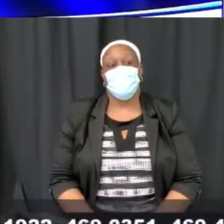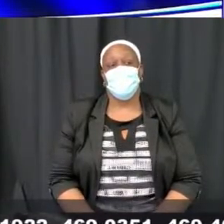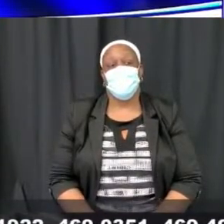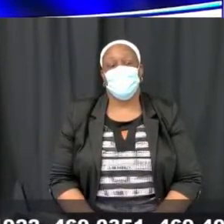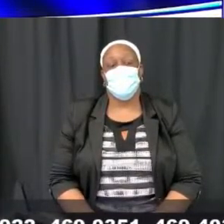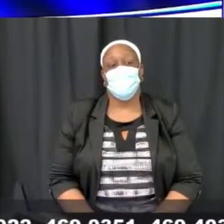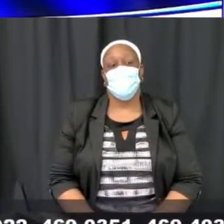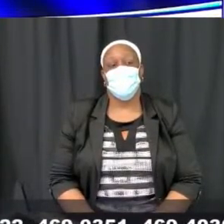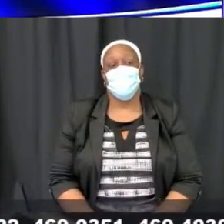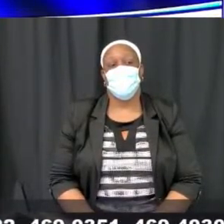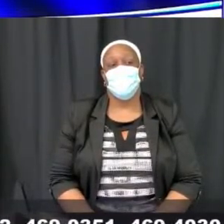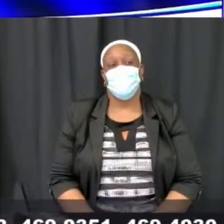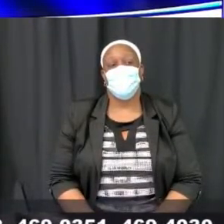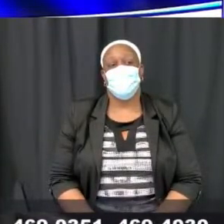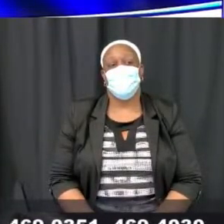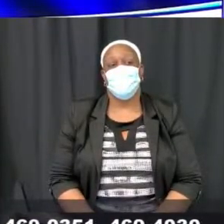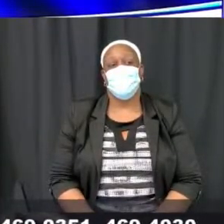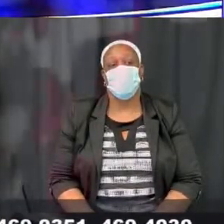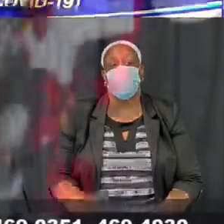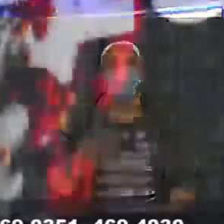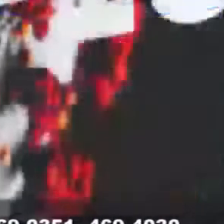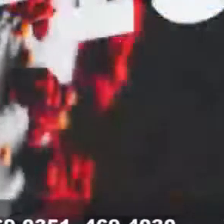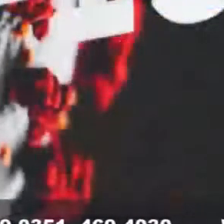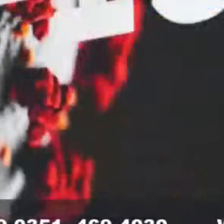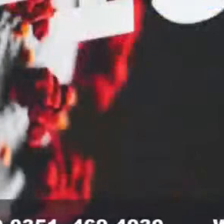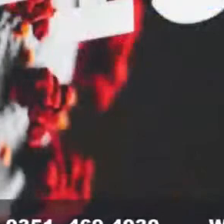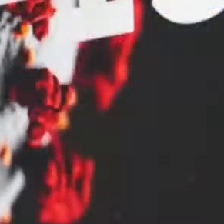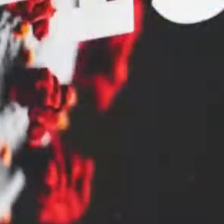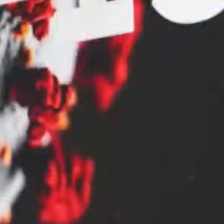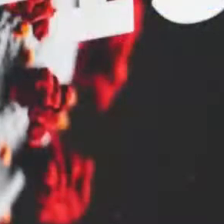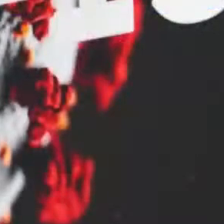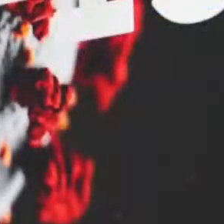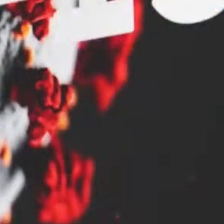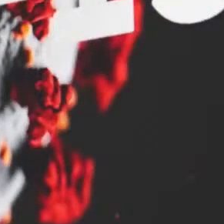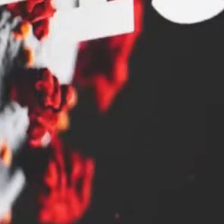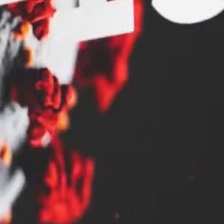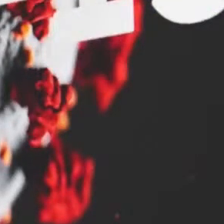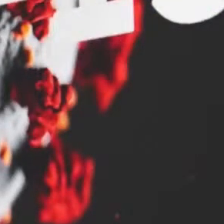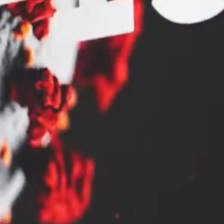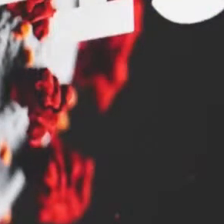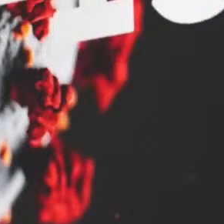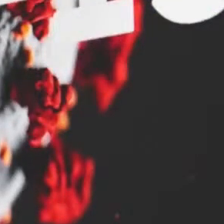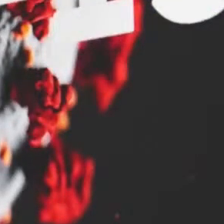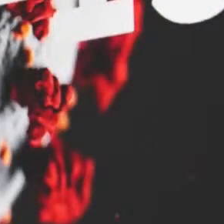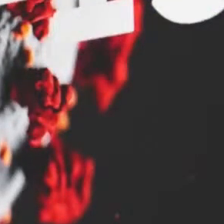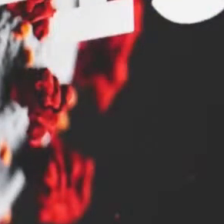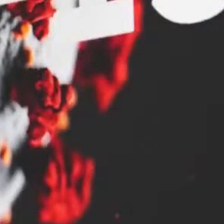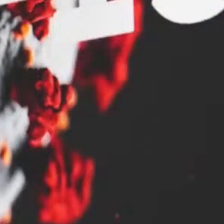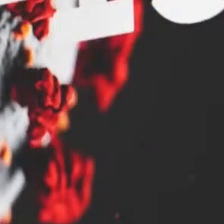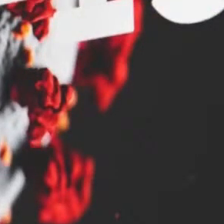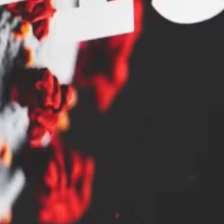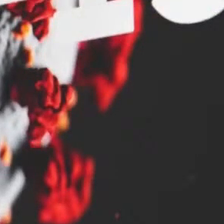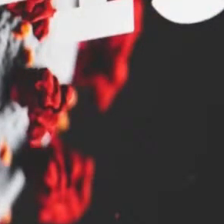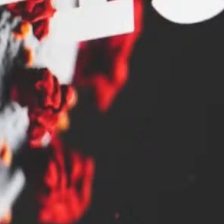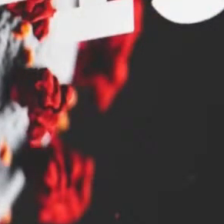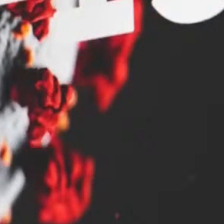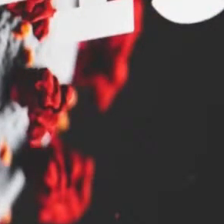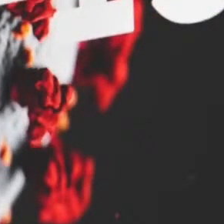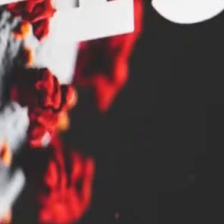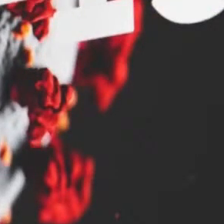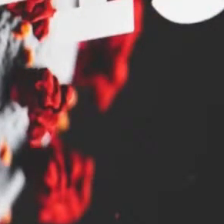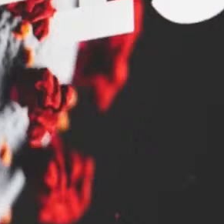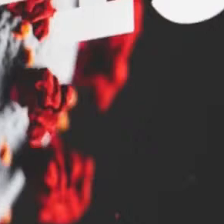Thank you, Mr. Williams, and a pleasant good evening to all listening. This evening, I present the Health Emergency